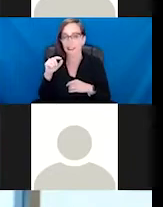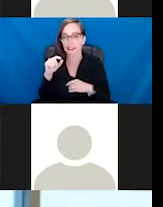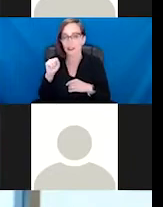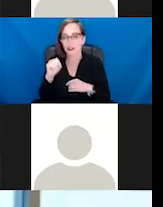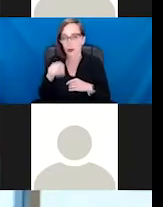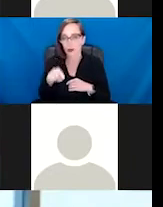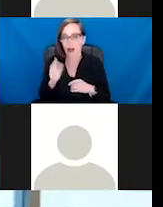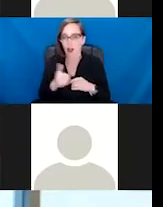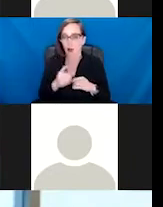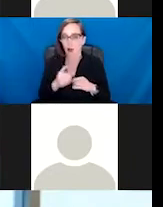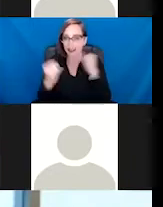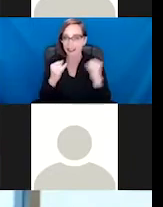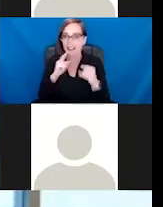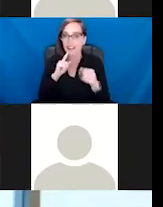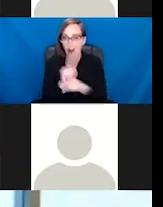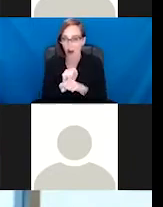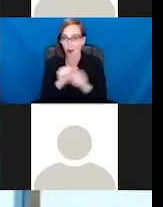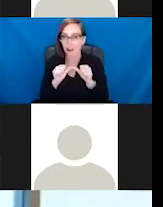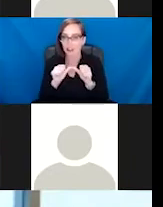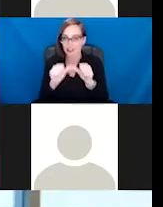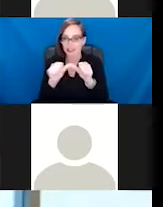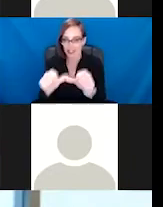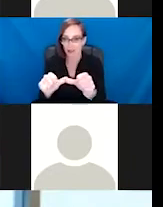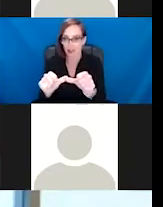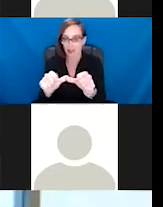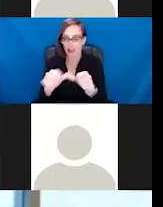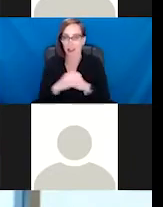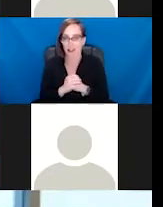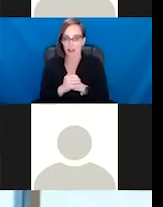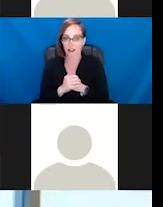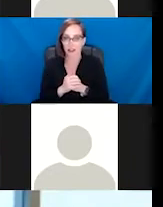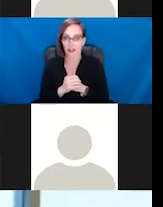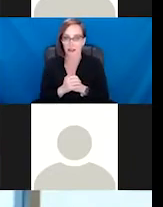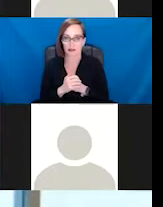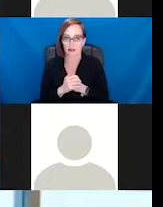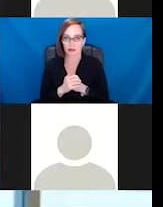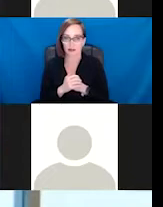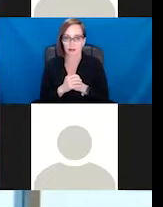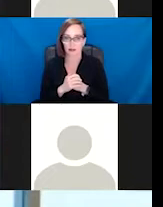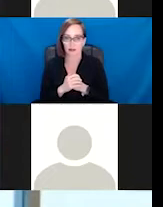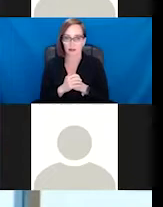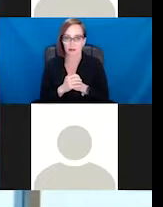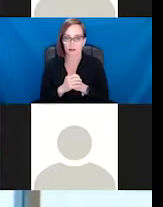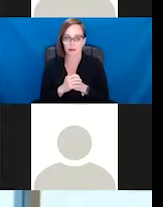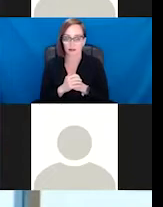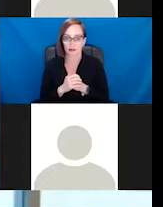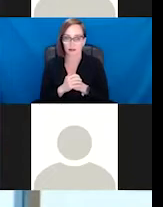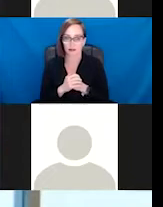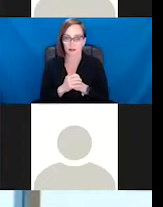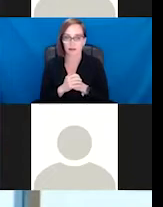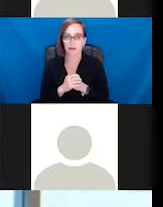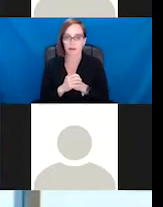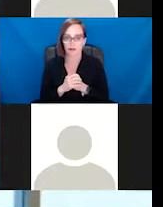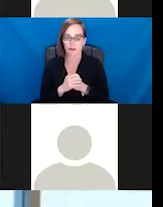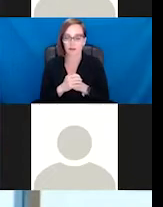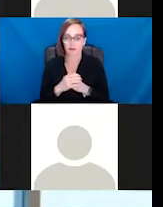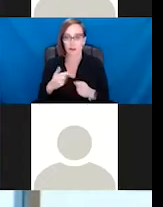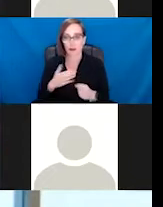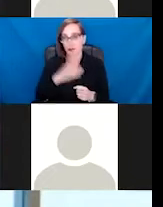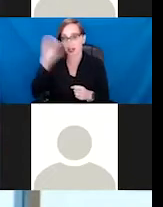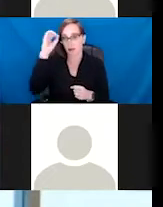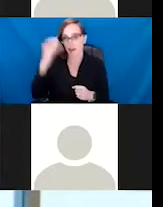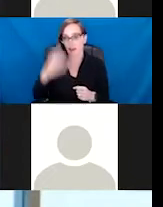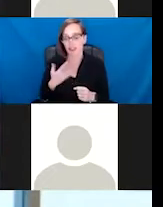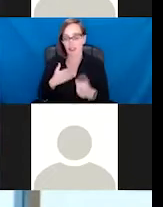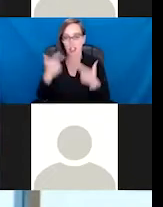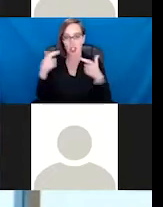model. And I know it may be a bigger reach, but I just think that there's a real gap there in terms